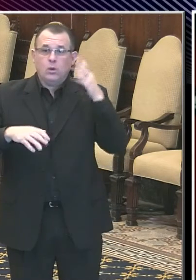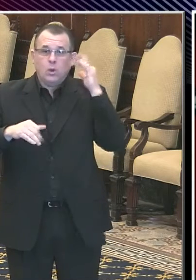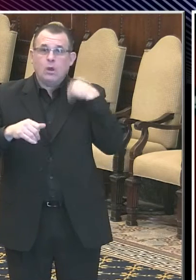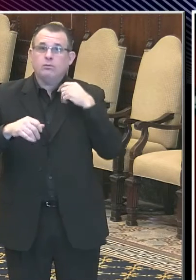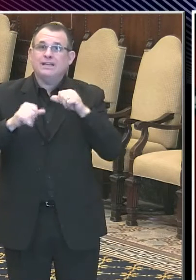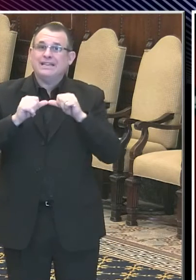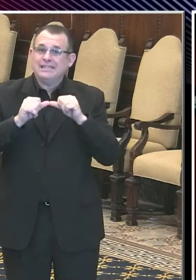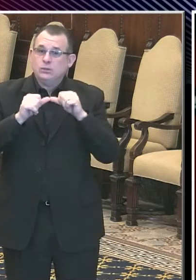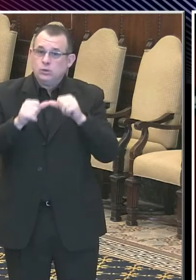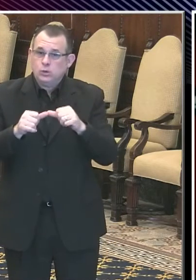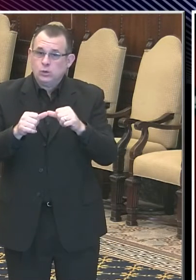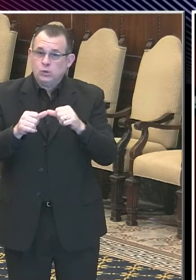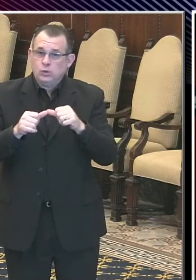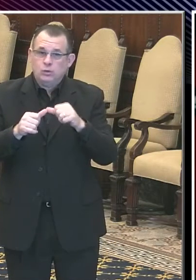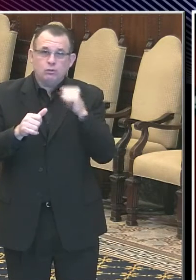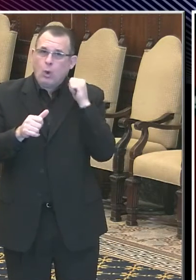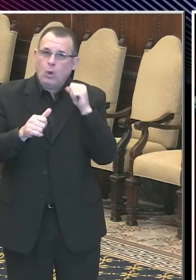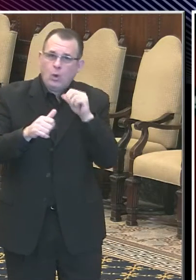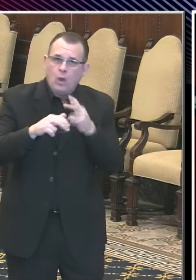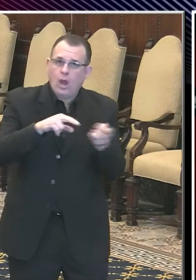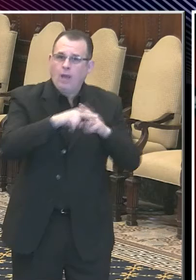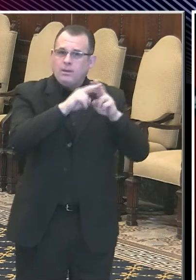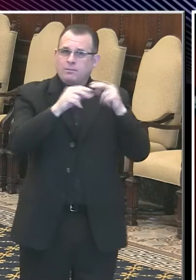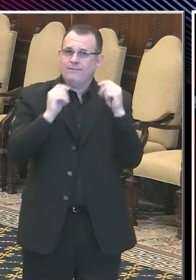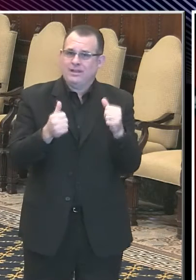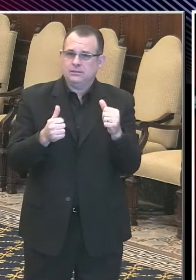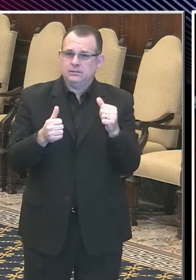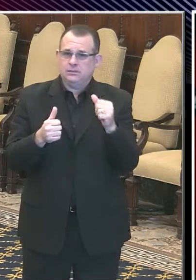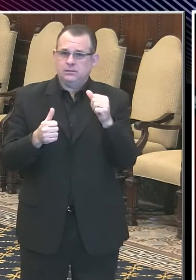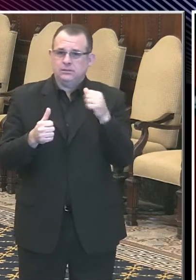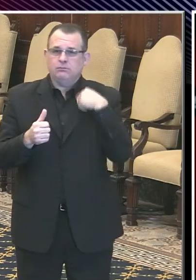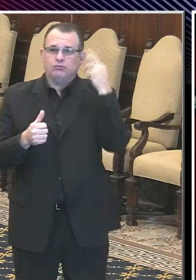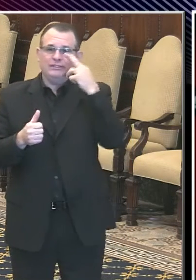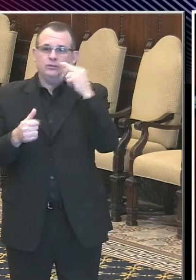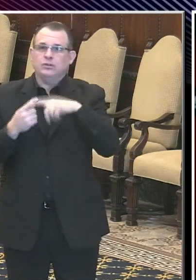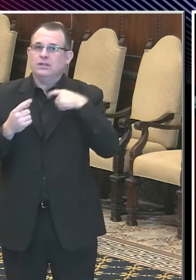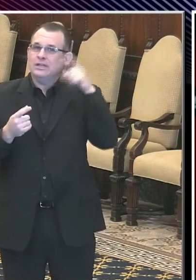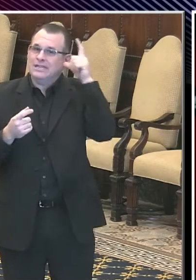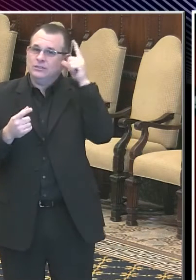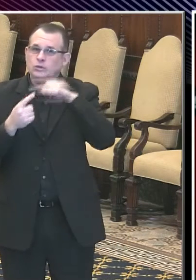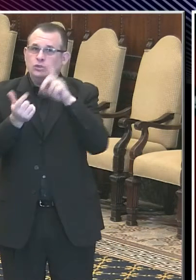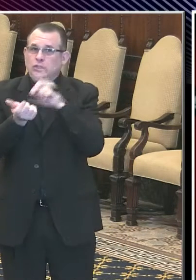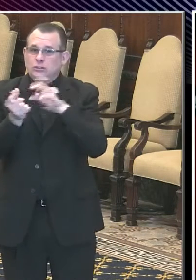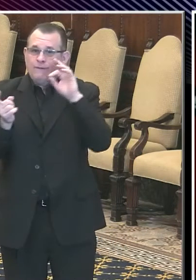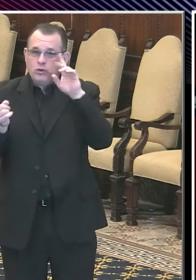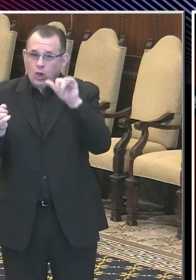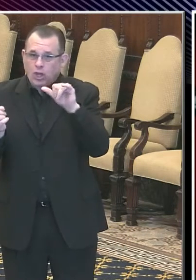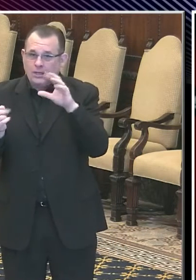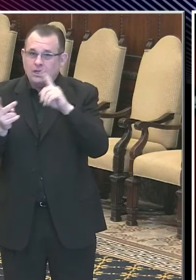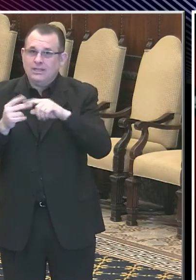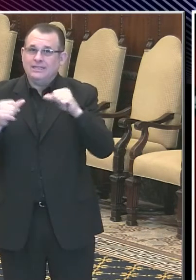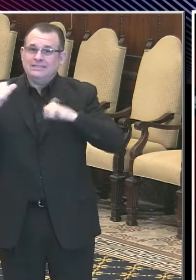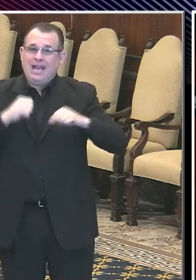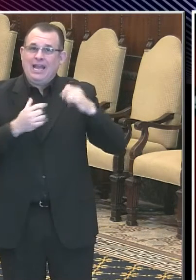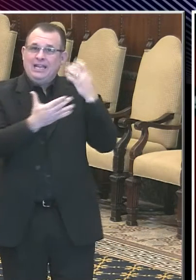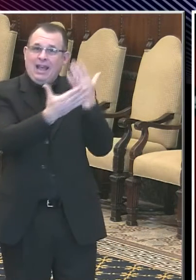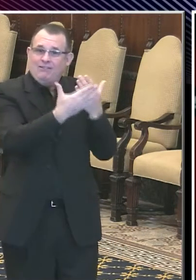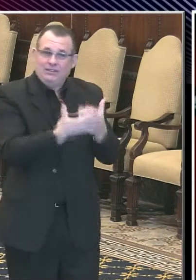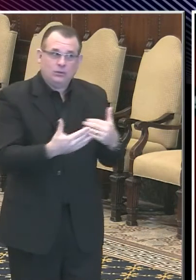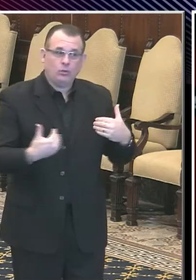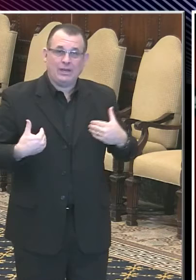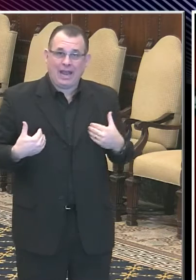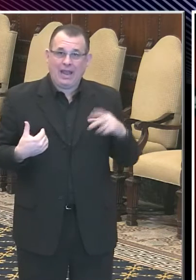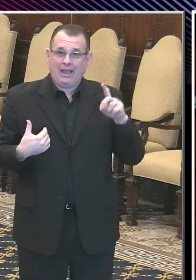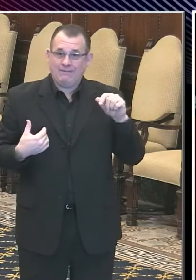won't jump up again. And that's why we'll listen to Dr. Farley and listen to the other science-based data that we have.